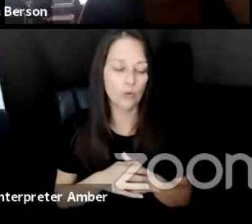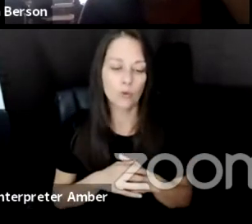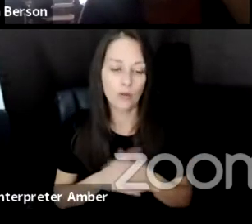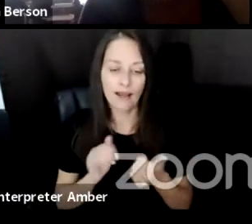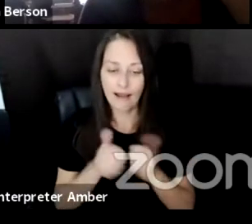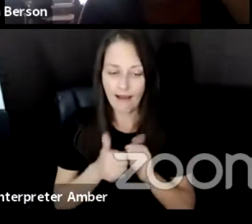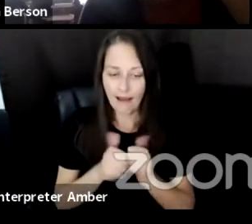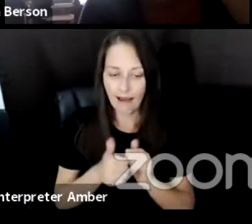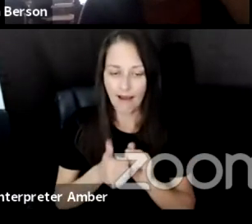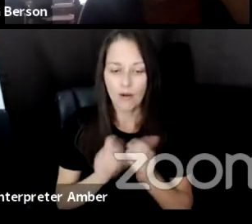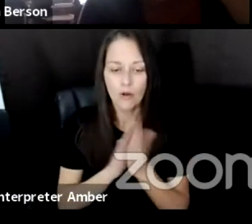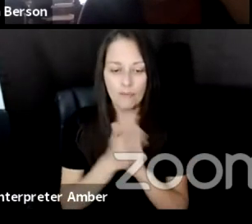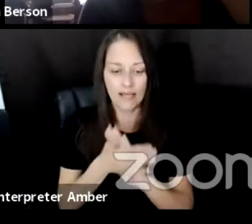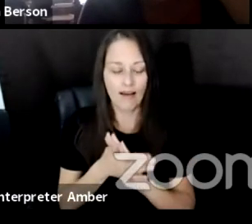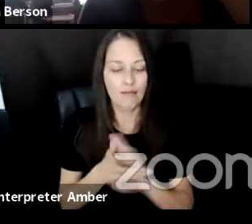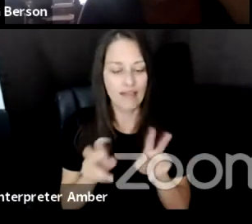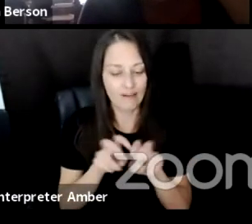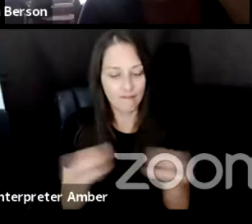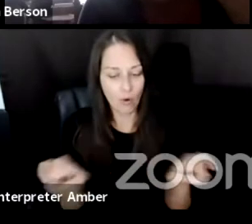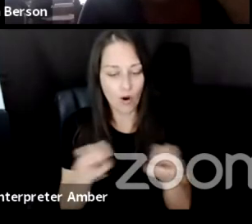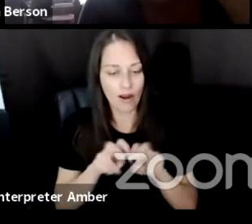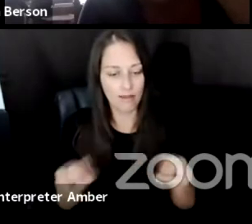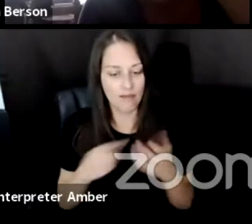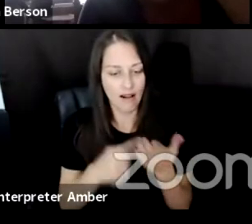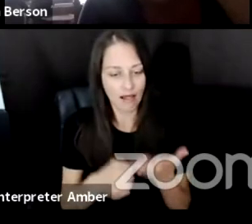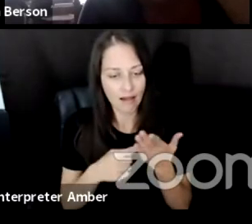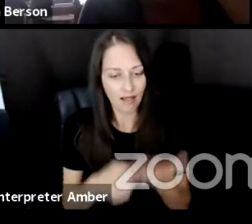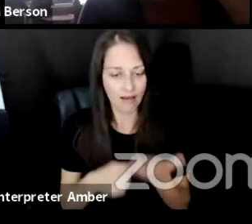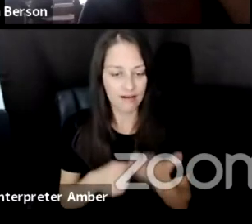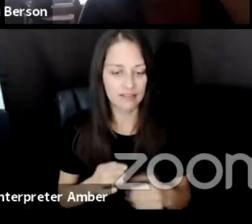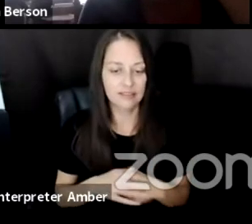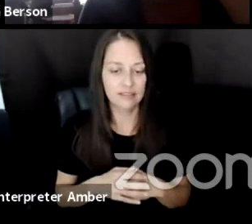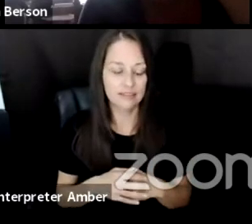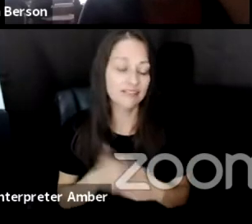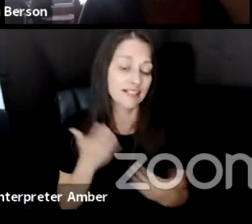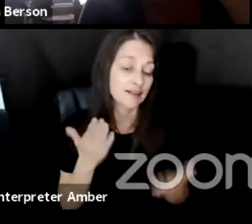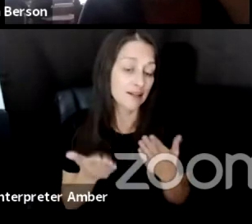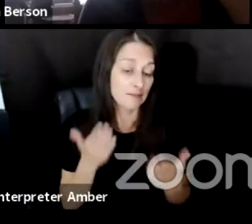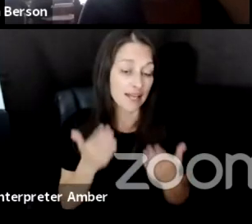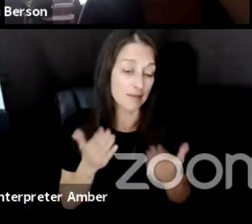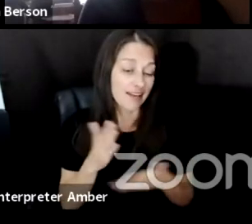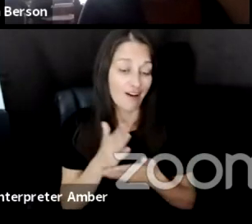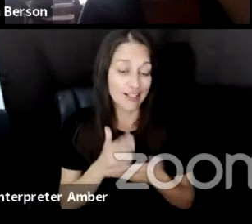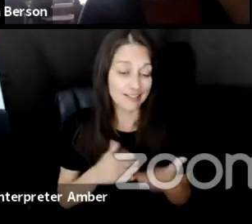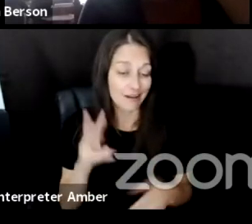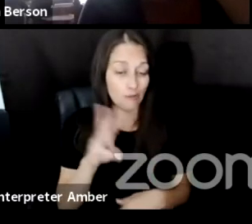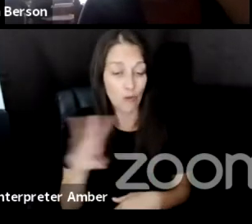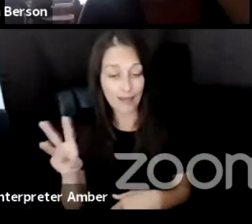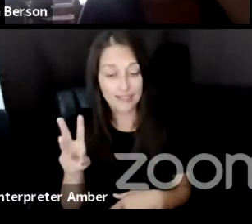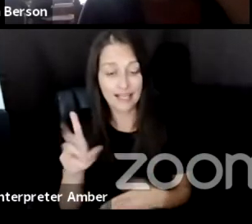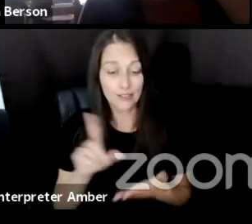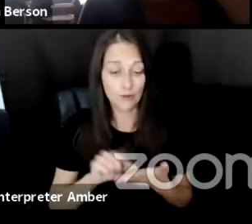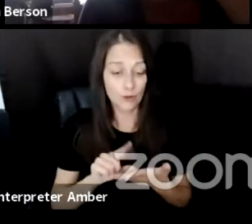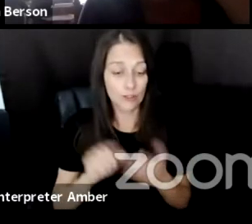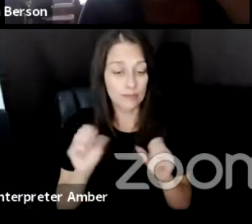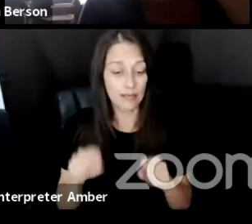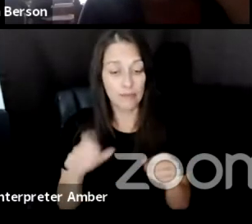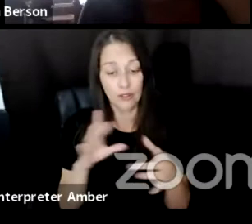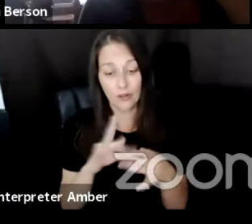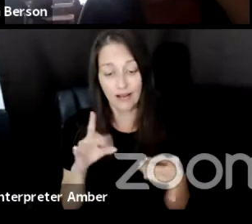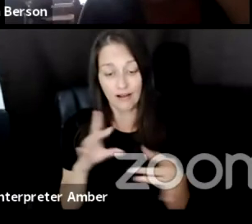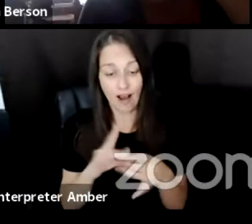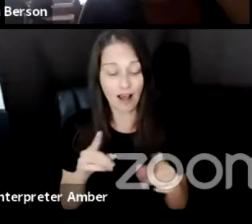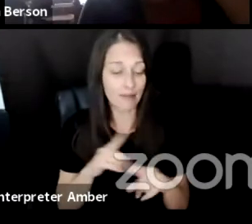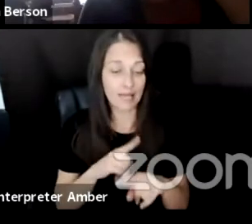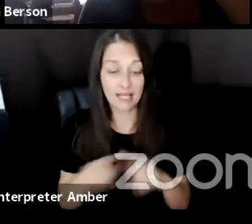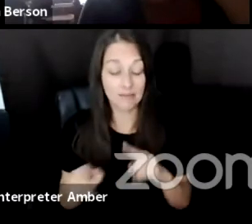it a forum? Yes, there are, you know, maybe ways to comment on some outlets, but a lot of times it's like throwing comments into the